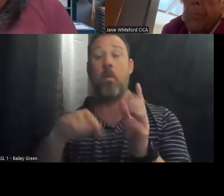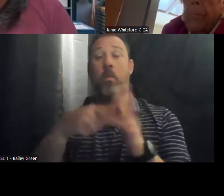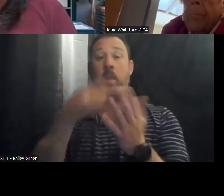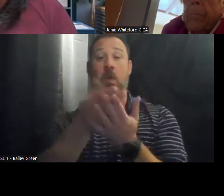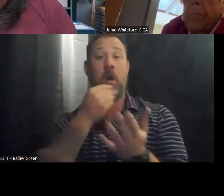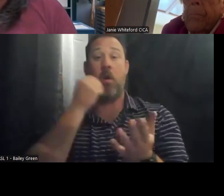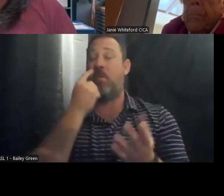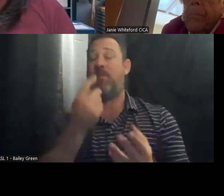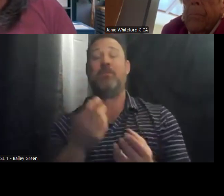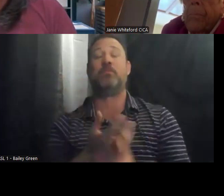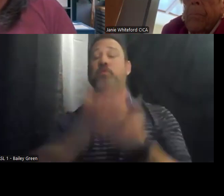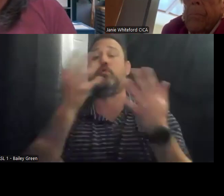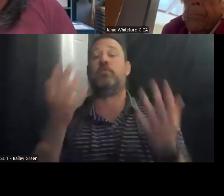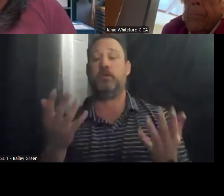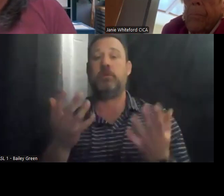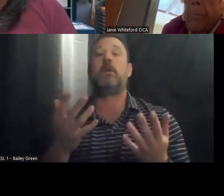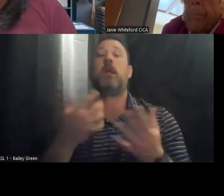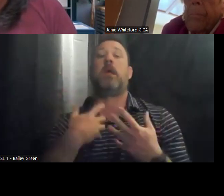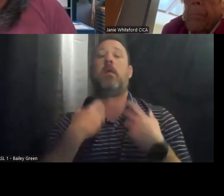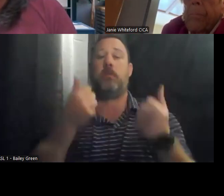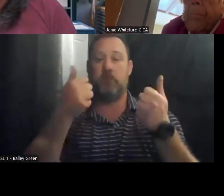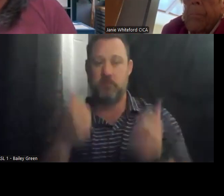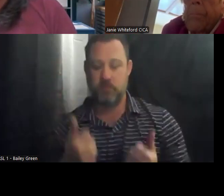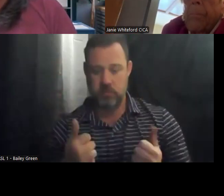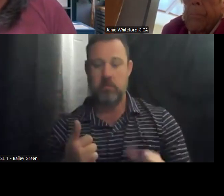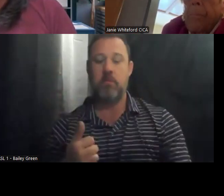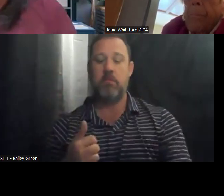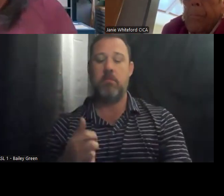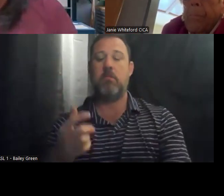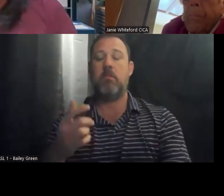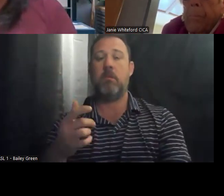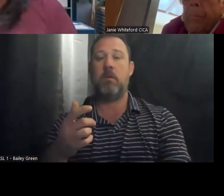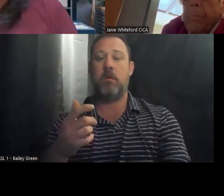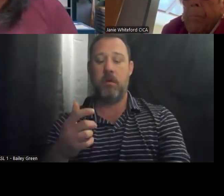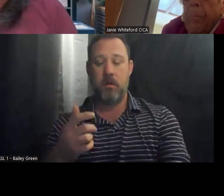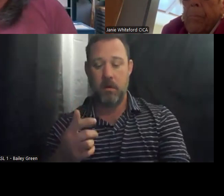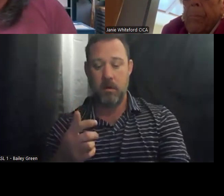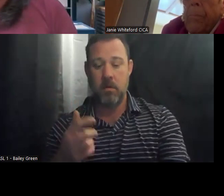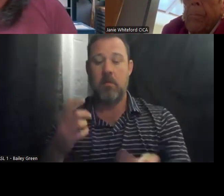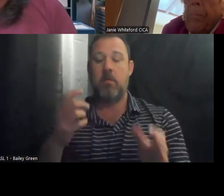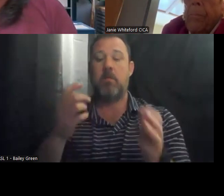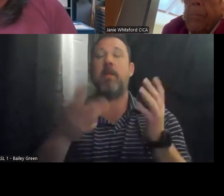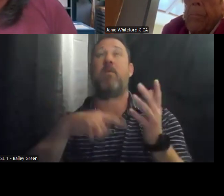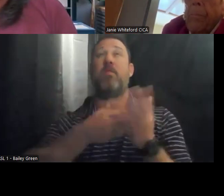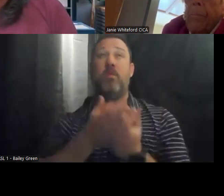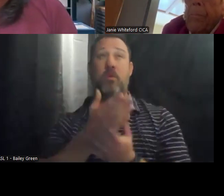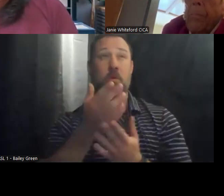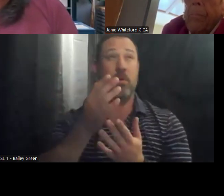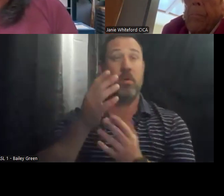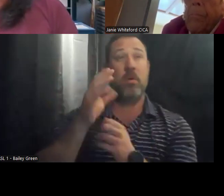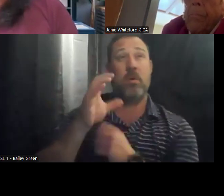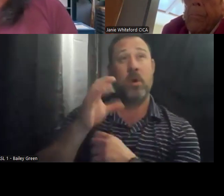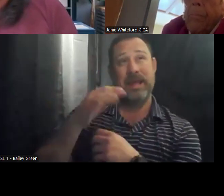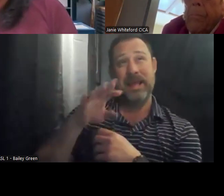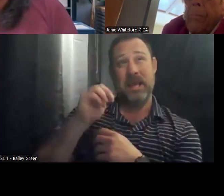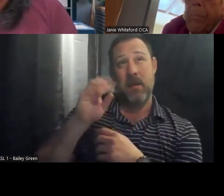is too much, and his health started deteriorating. Once he started going to chemo, then things got worse, and